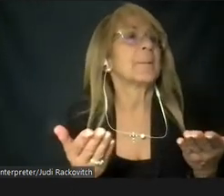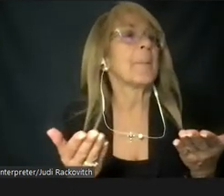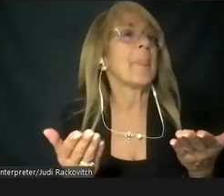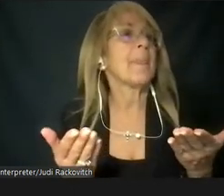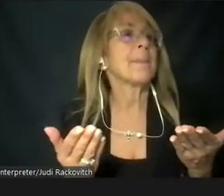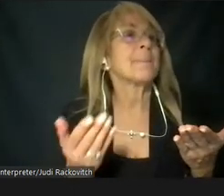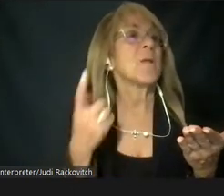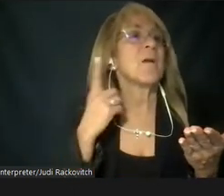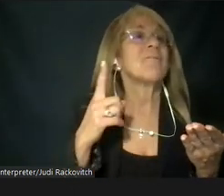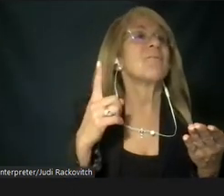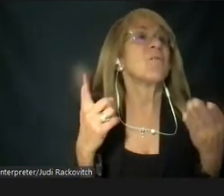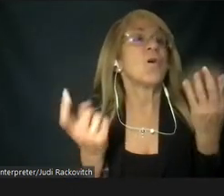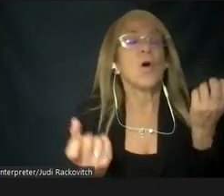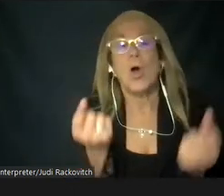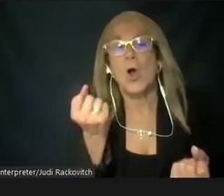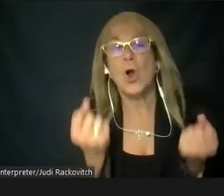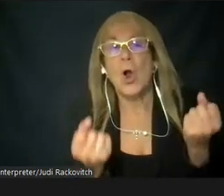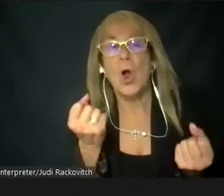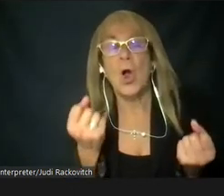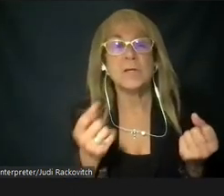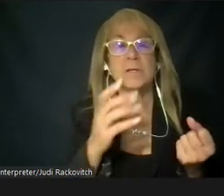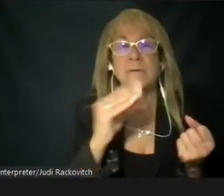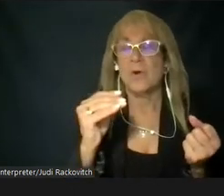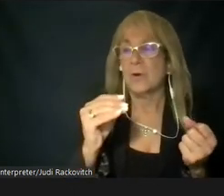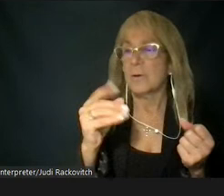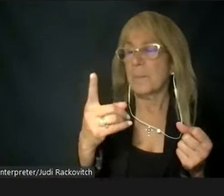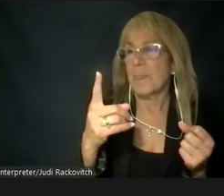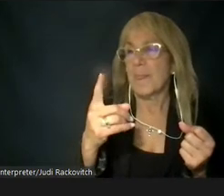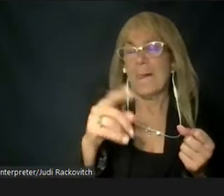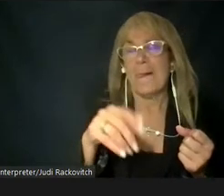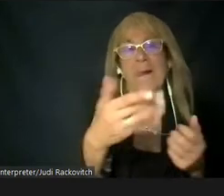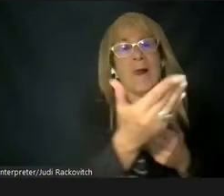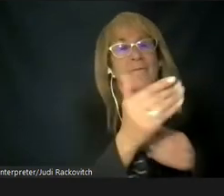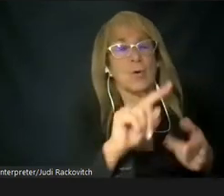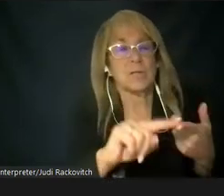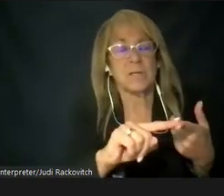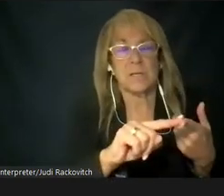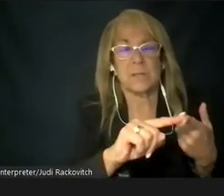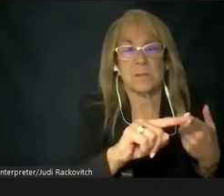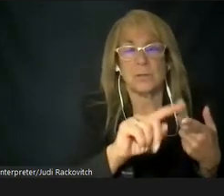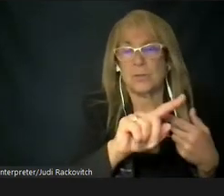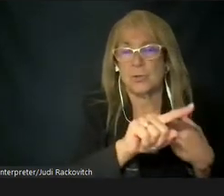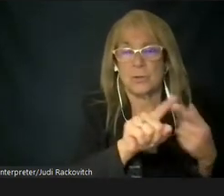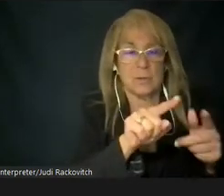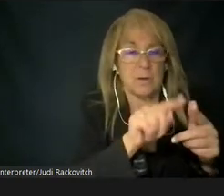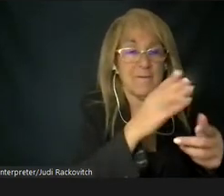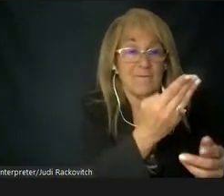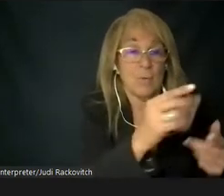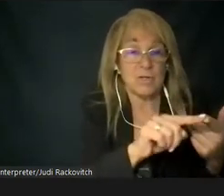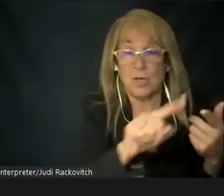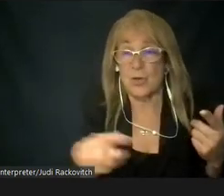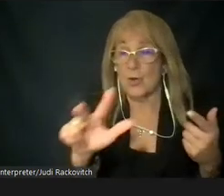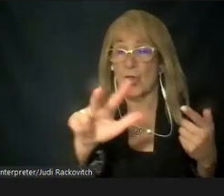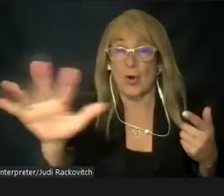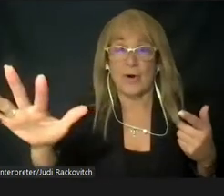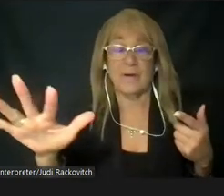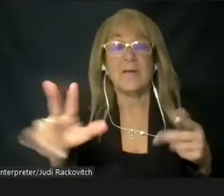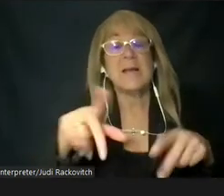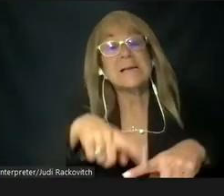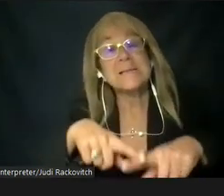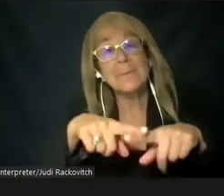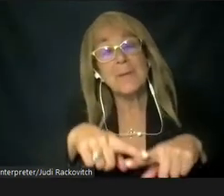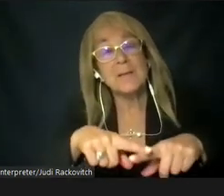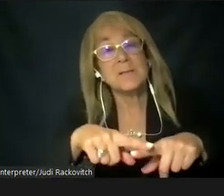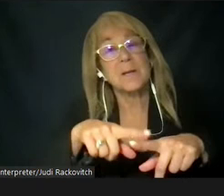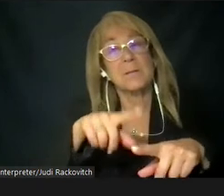automobiles using tolls by mail would be higher, roughly $14 to $35 for the peak period. Again, depending upon scenario.